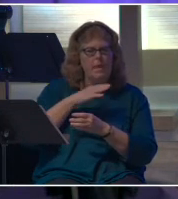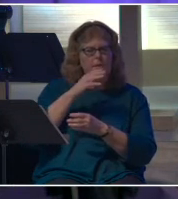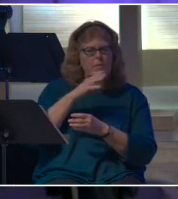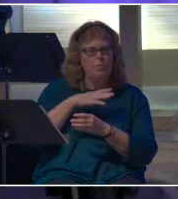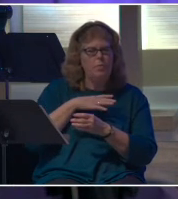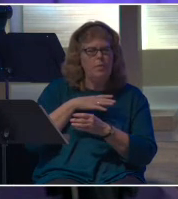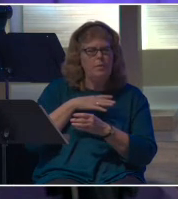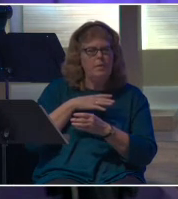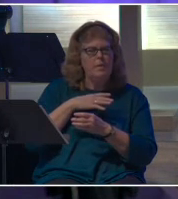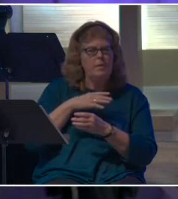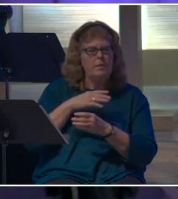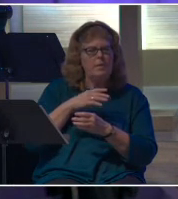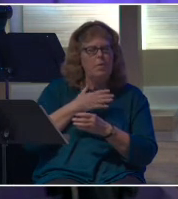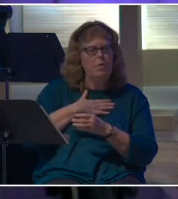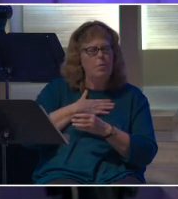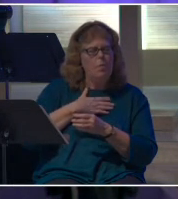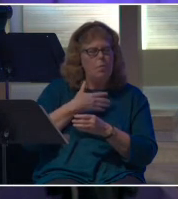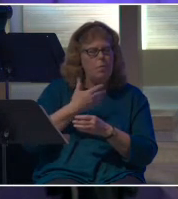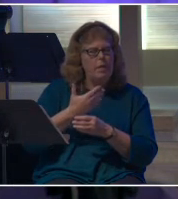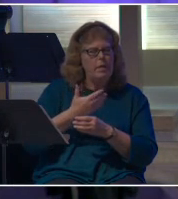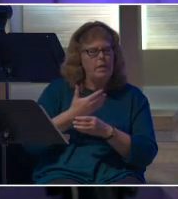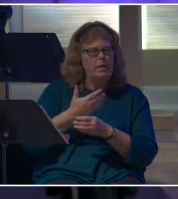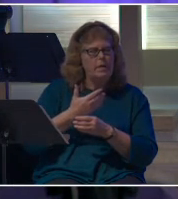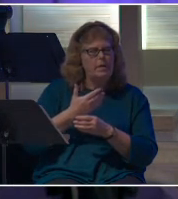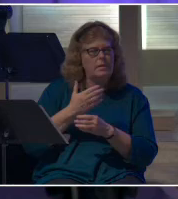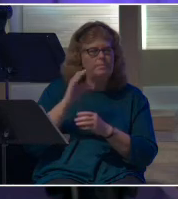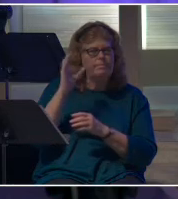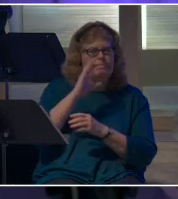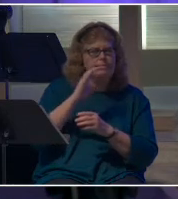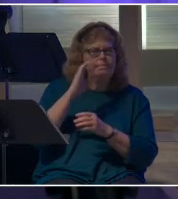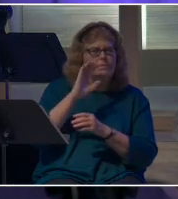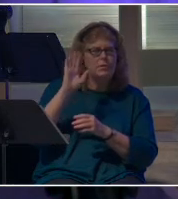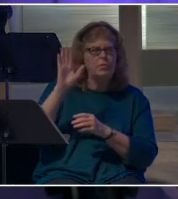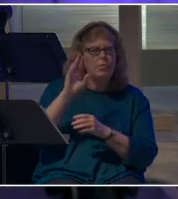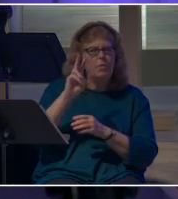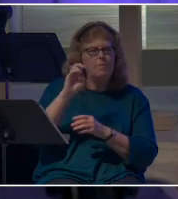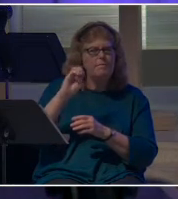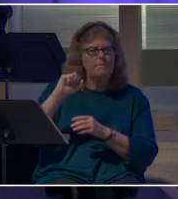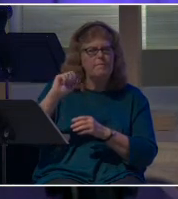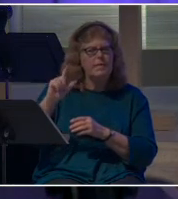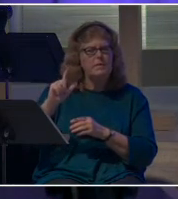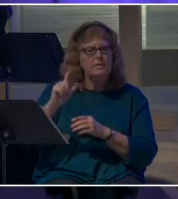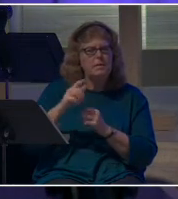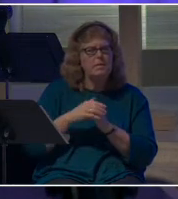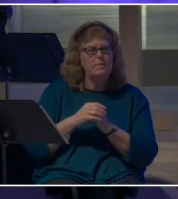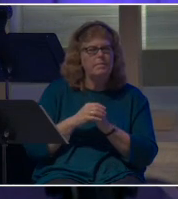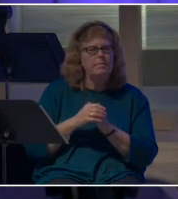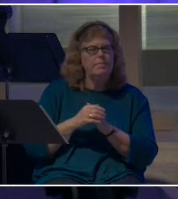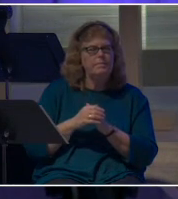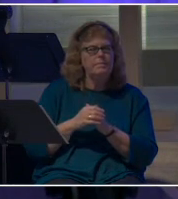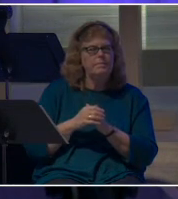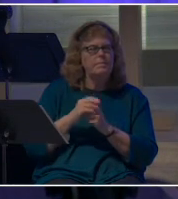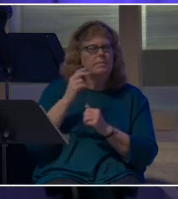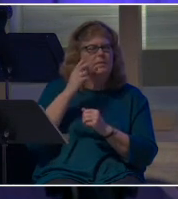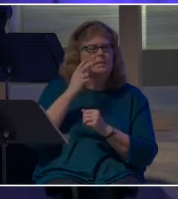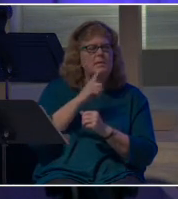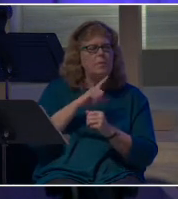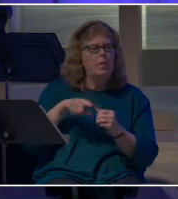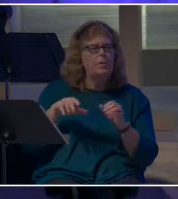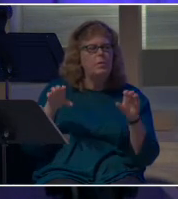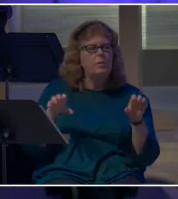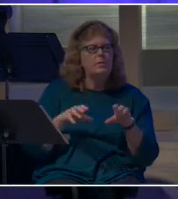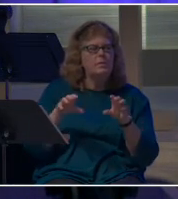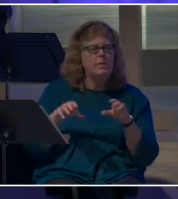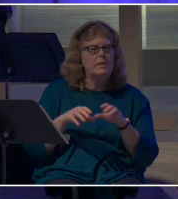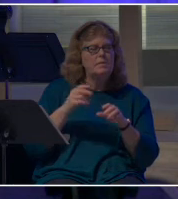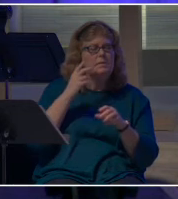woman who are willingly seeking to be your vessel. And see what the Lord does.